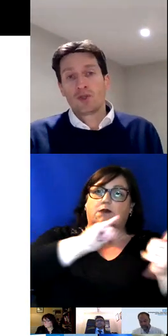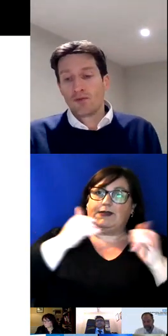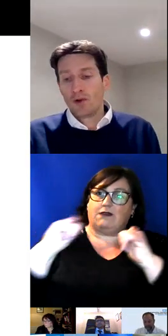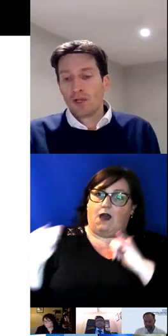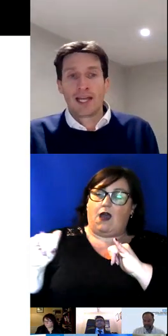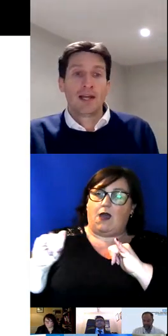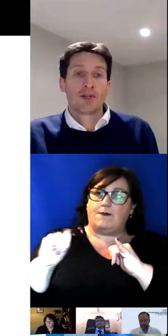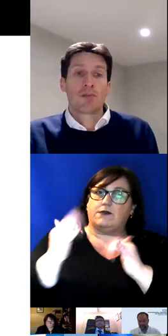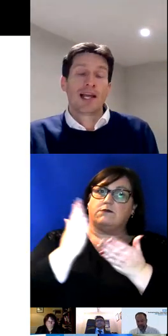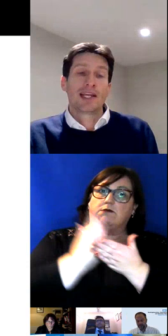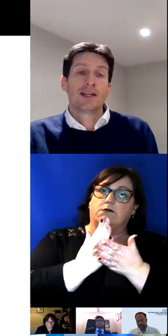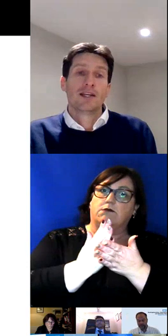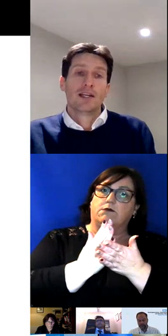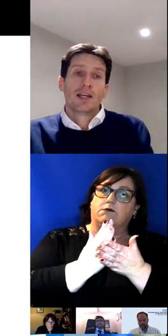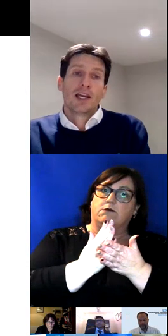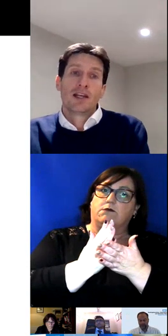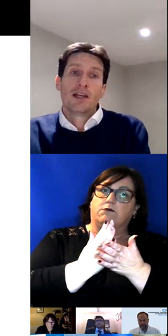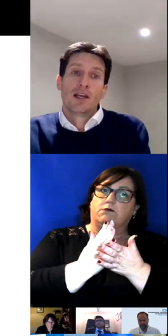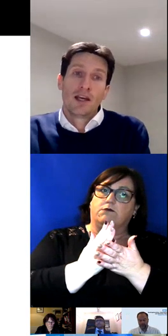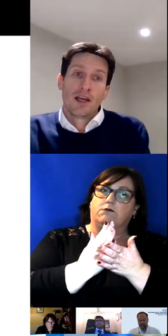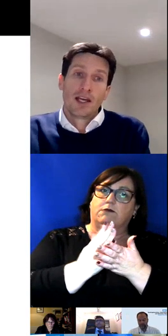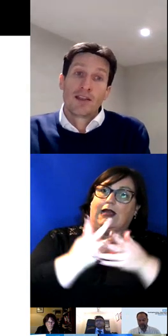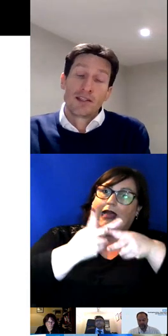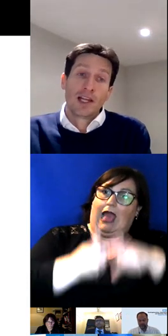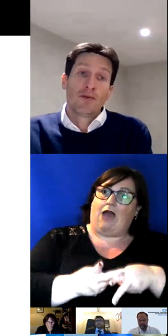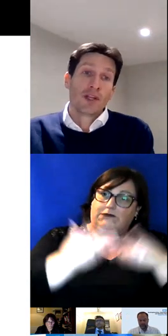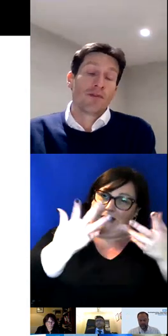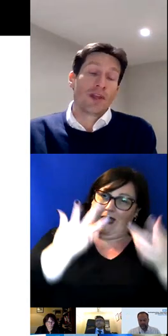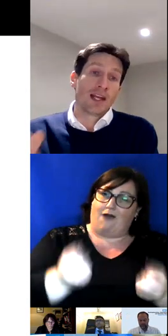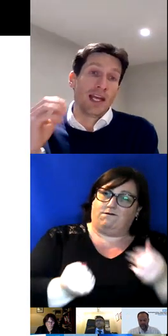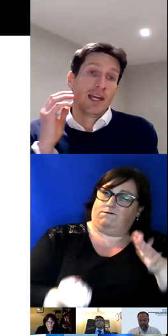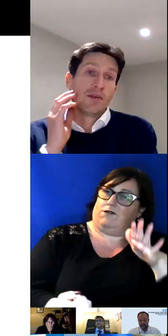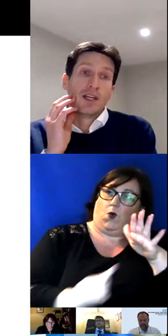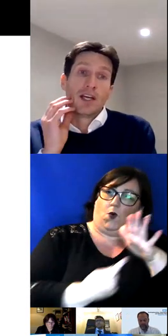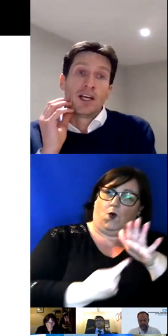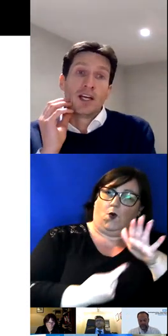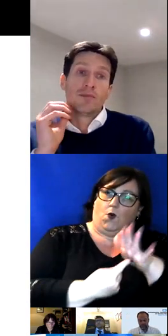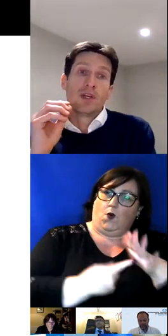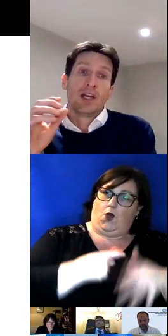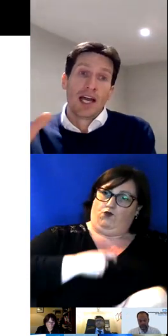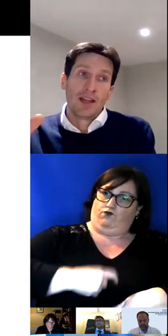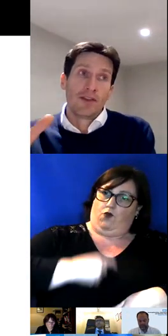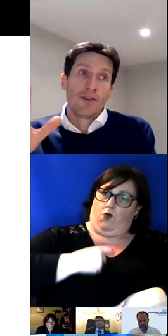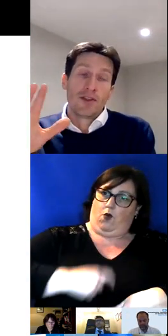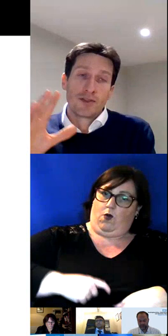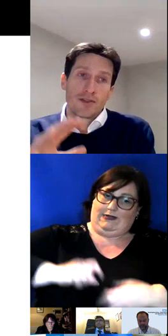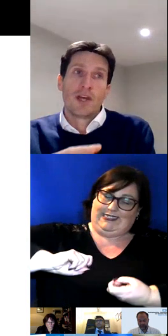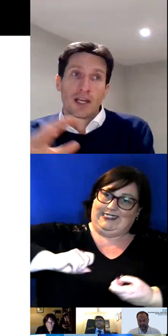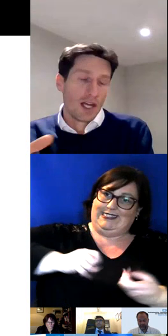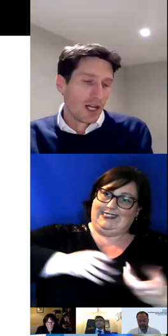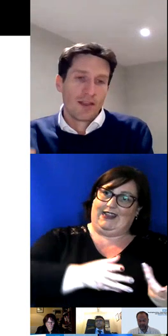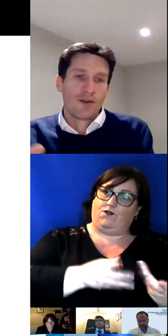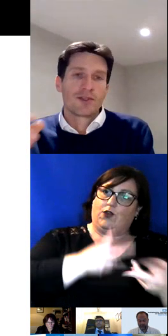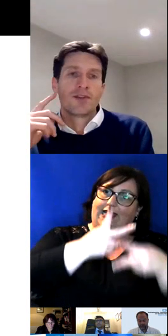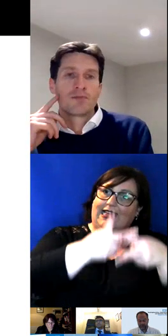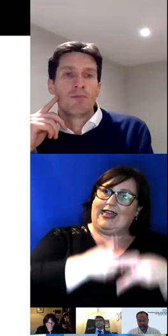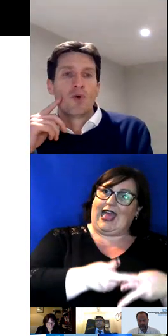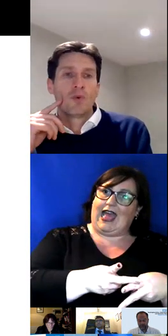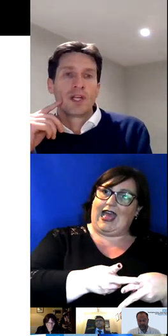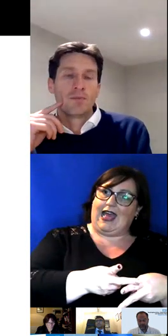very important role that carers play in the delivery of that care. And there's,